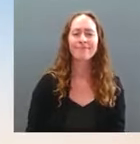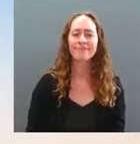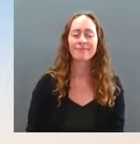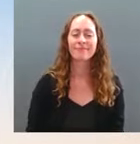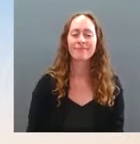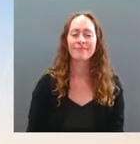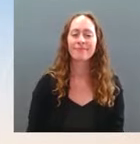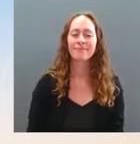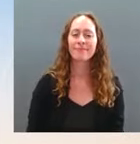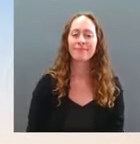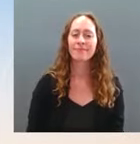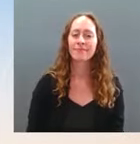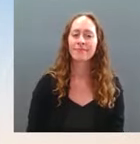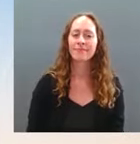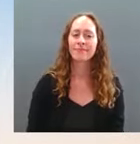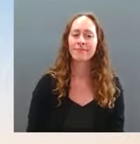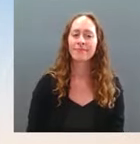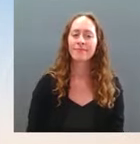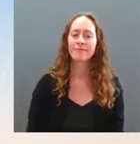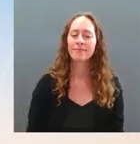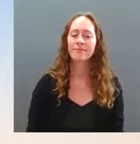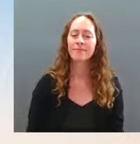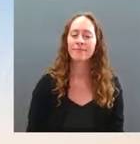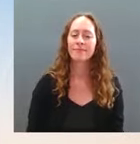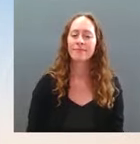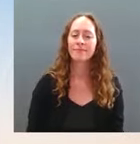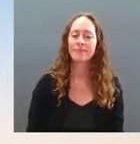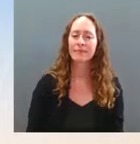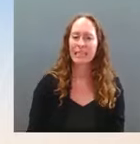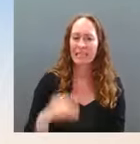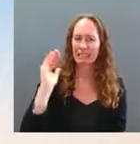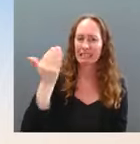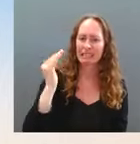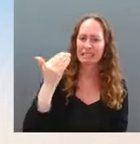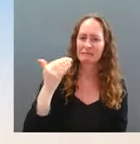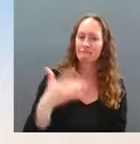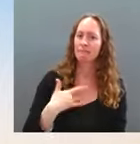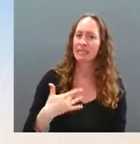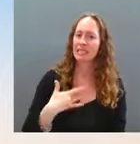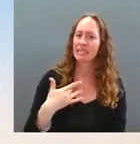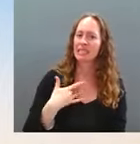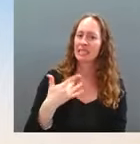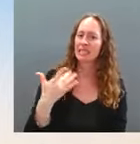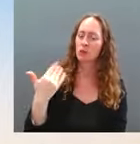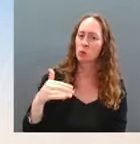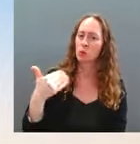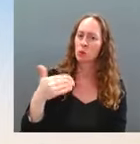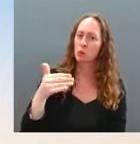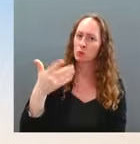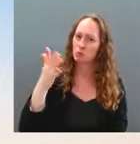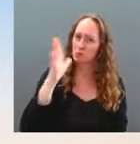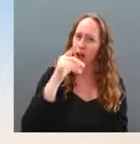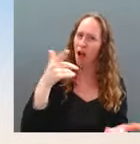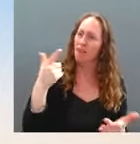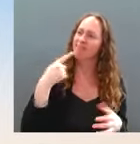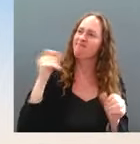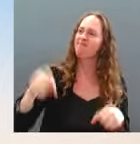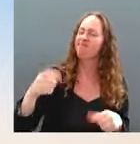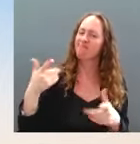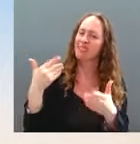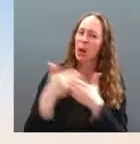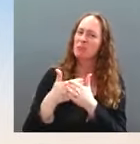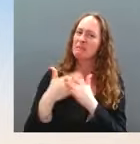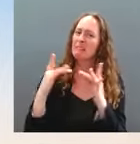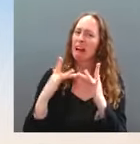position and the demands of his schedule? No, we announced yesterday the vice president had a close contact, and if there is 15 minutes that he spends with somebody in